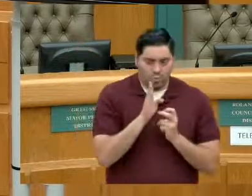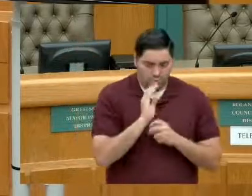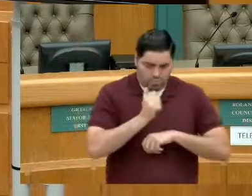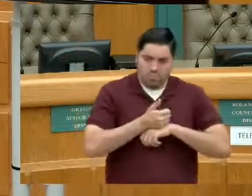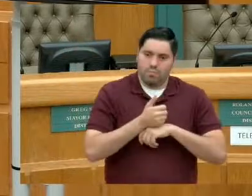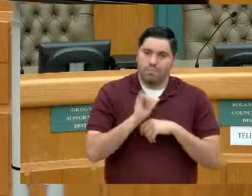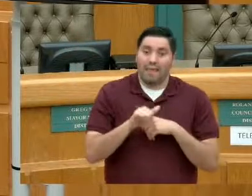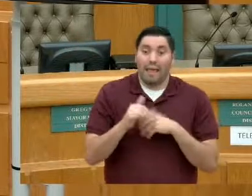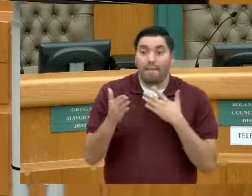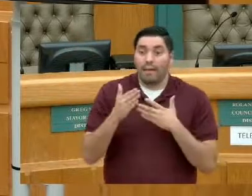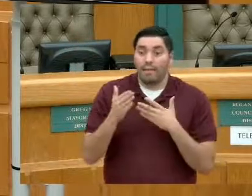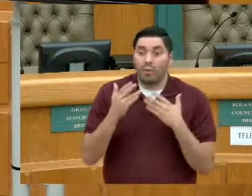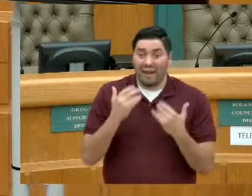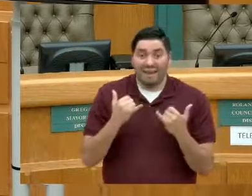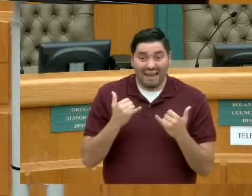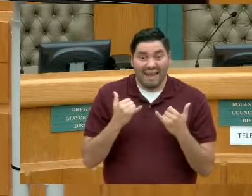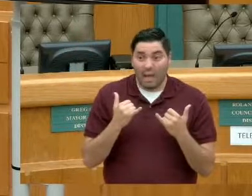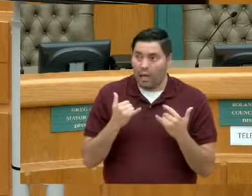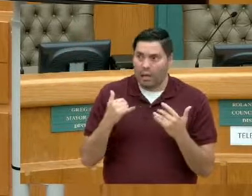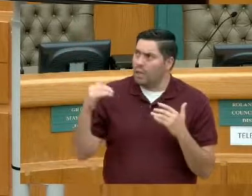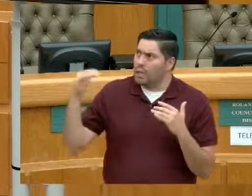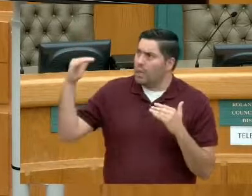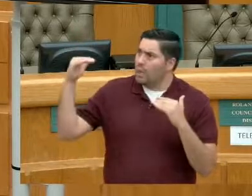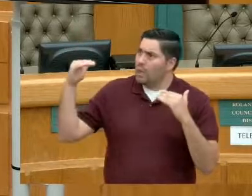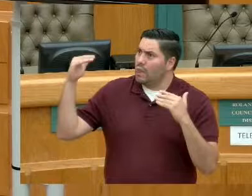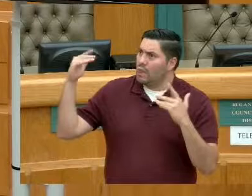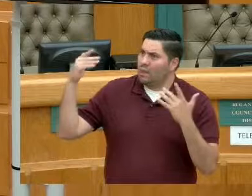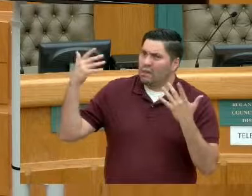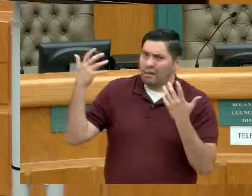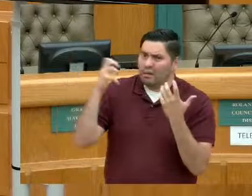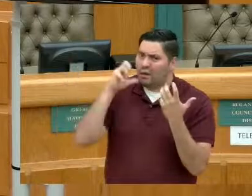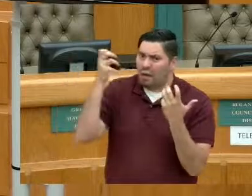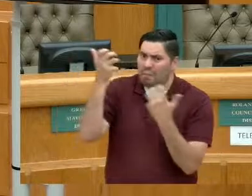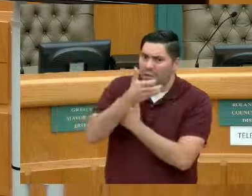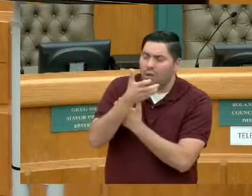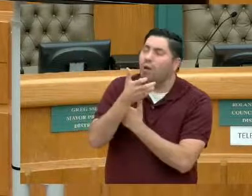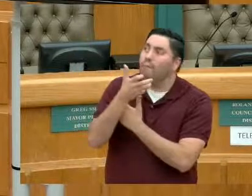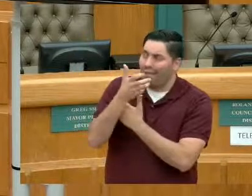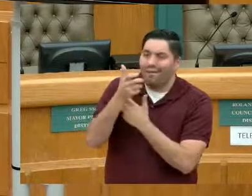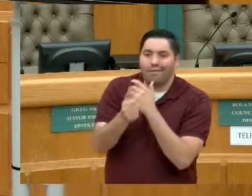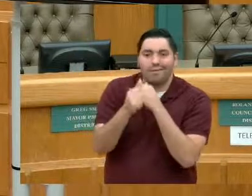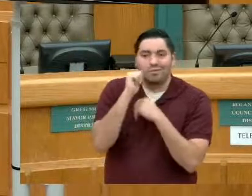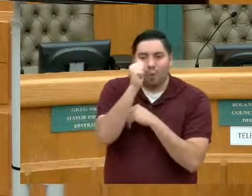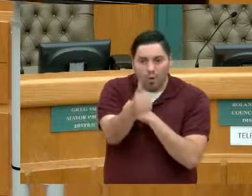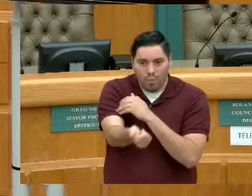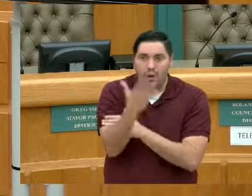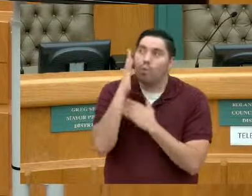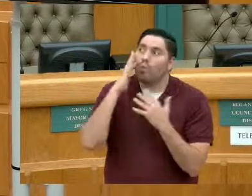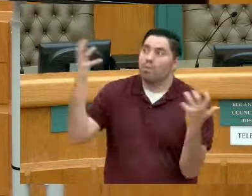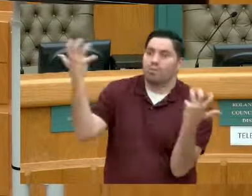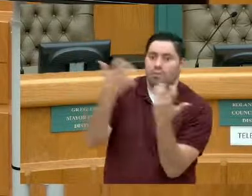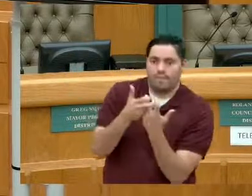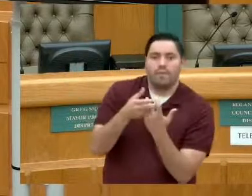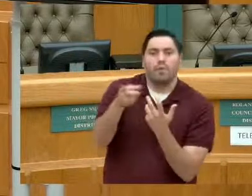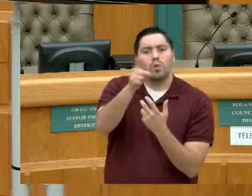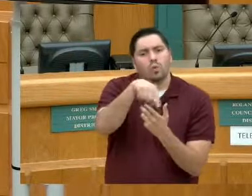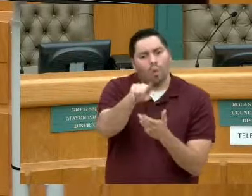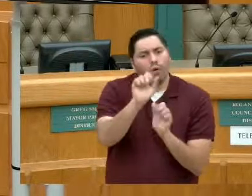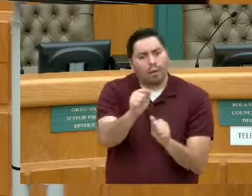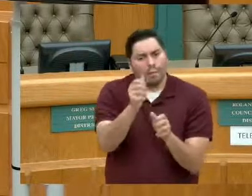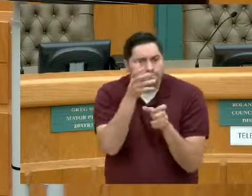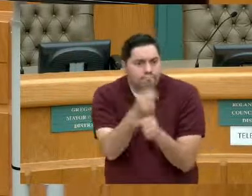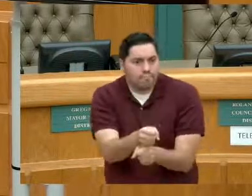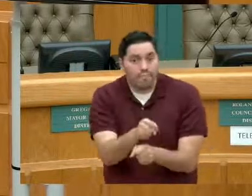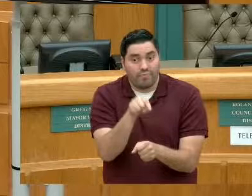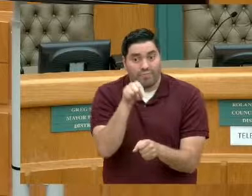don't align, I'm giving you my word right now that we will align them in the morning and that you should have confidence that these are